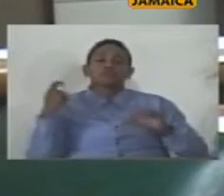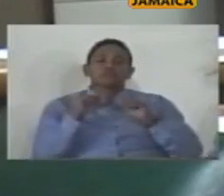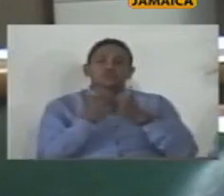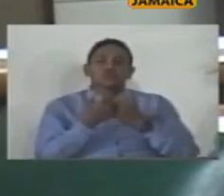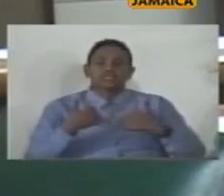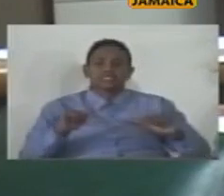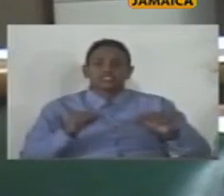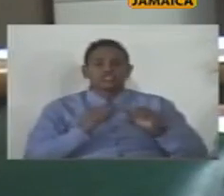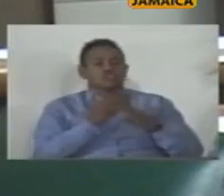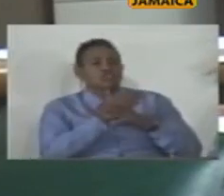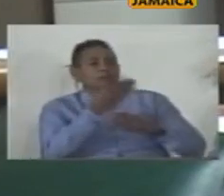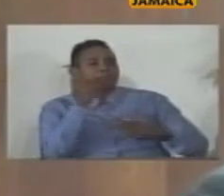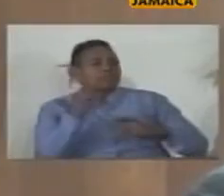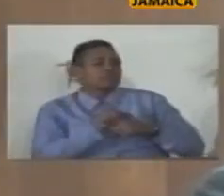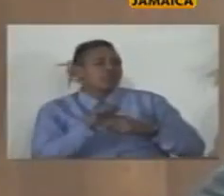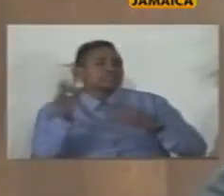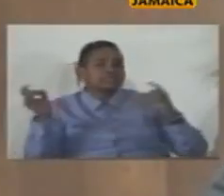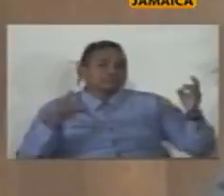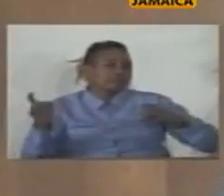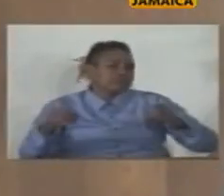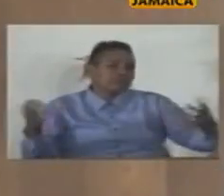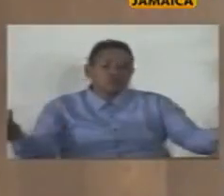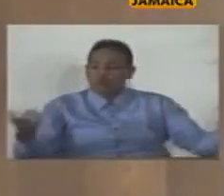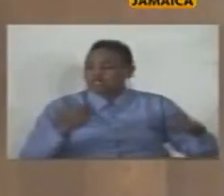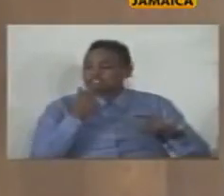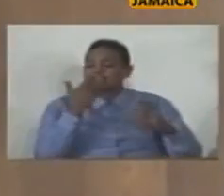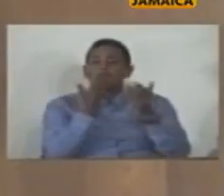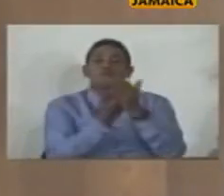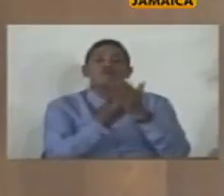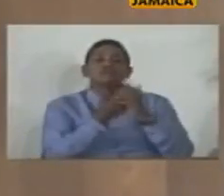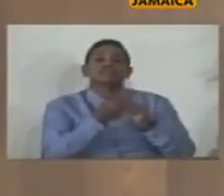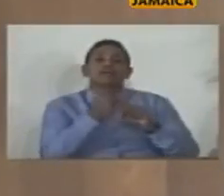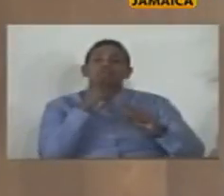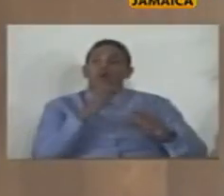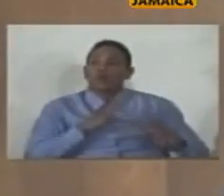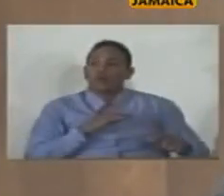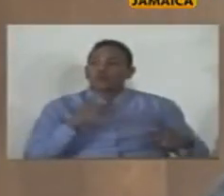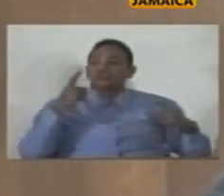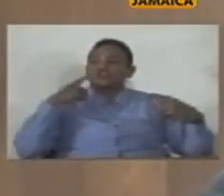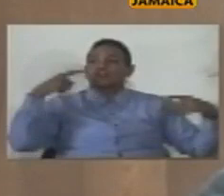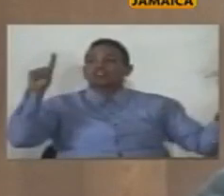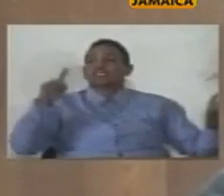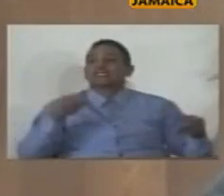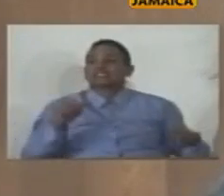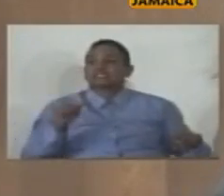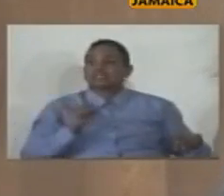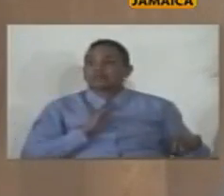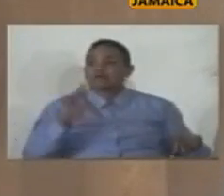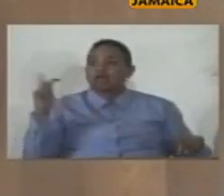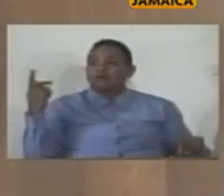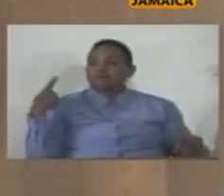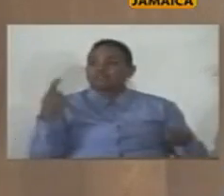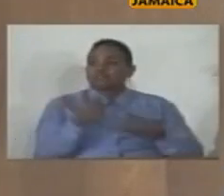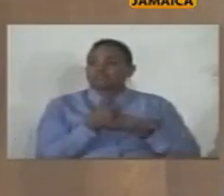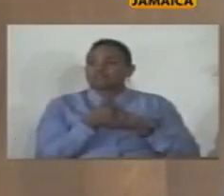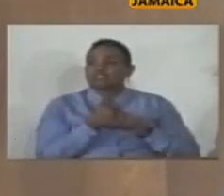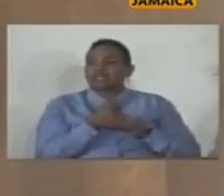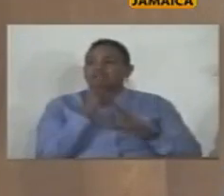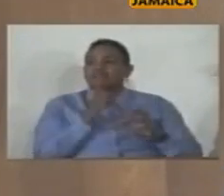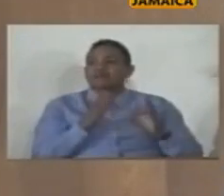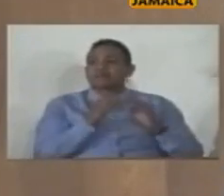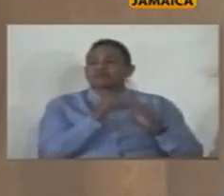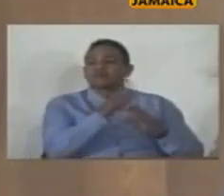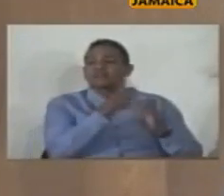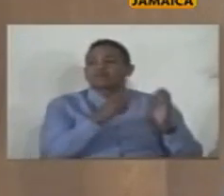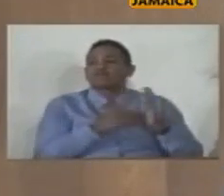share best practices, and this has proven to be a great success. My principals lunching with them, meeting with them on a regular